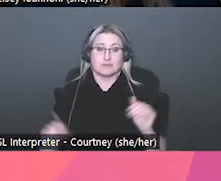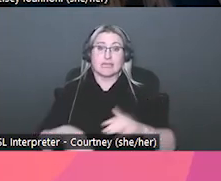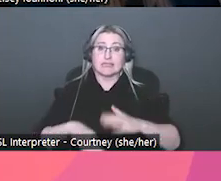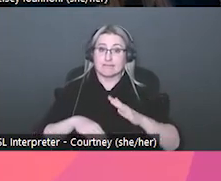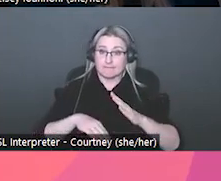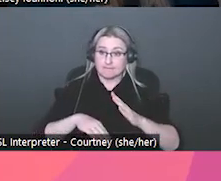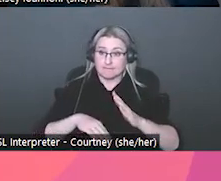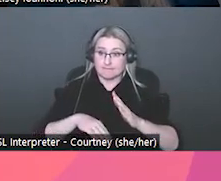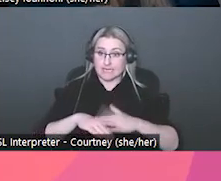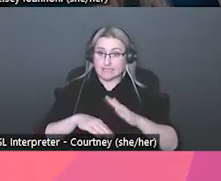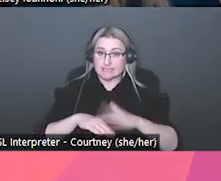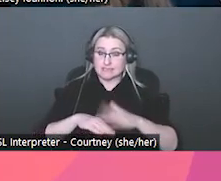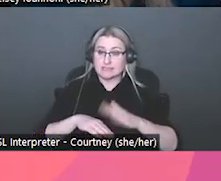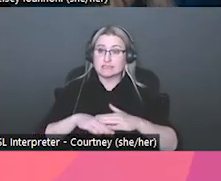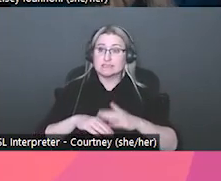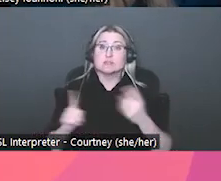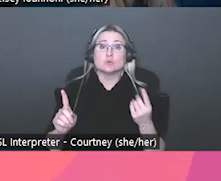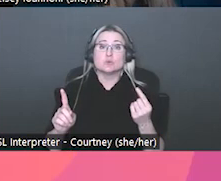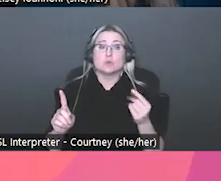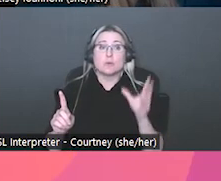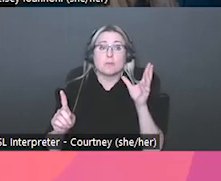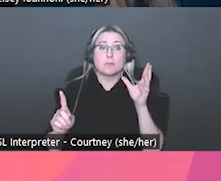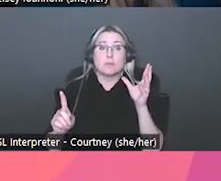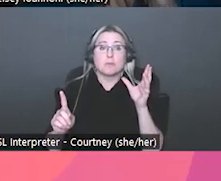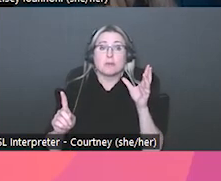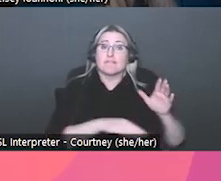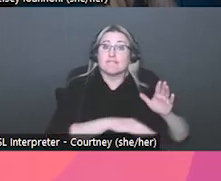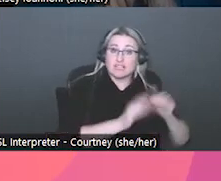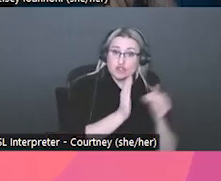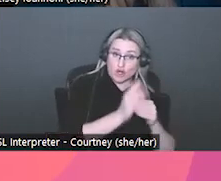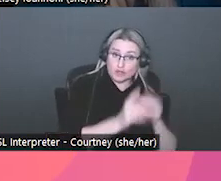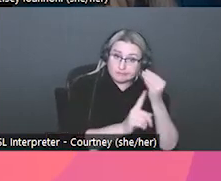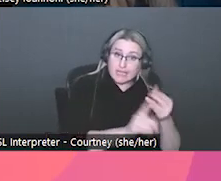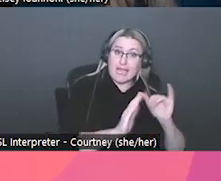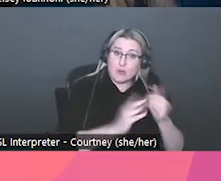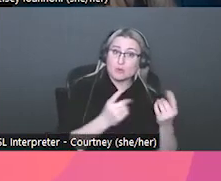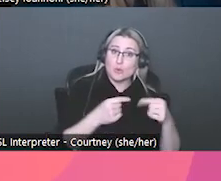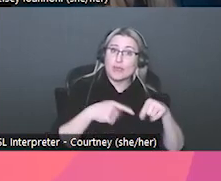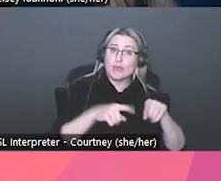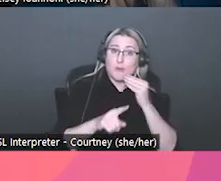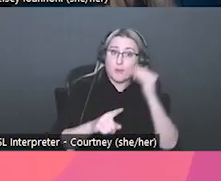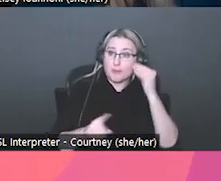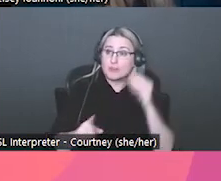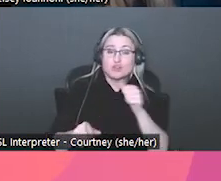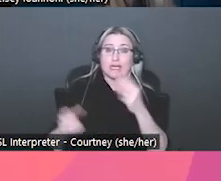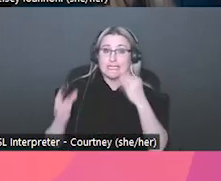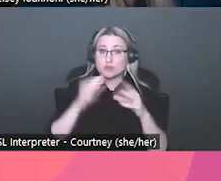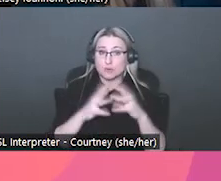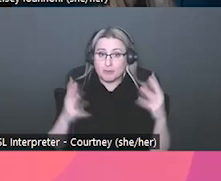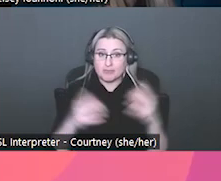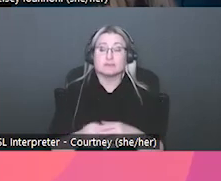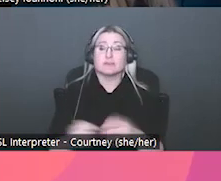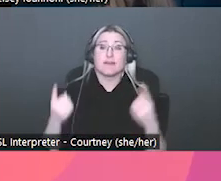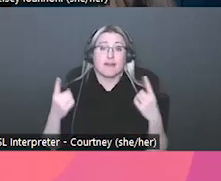mother to take up in the home to, quote, prevent Jane from overeating. So Jane told me that, quote, the doctor would tell my